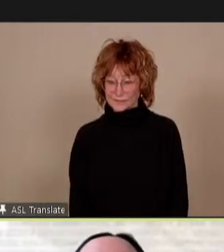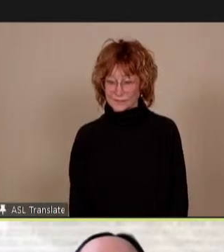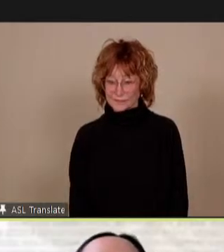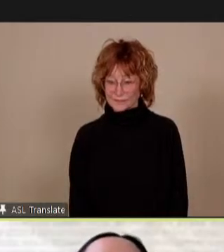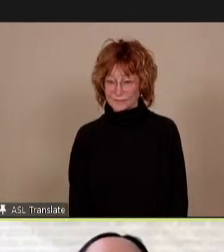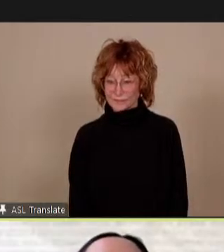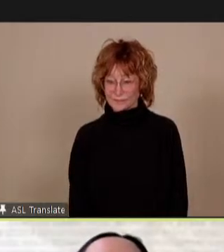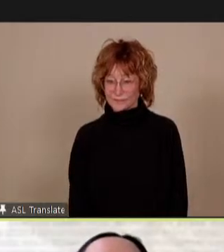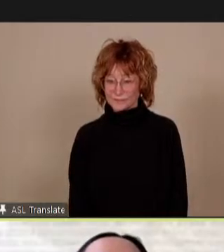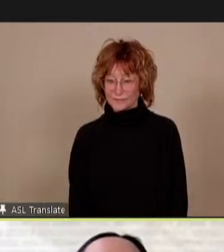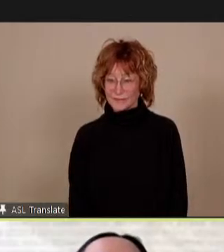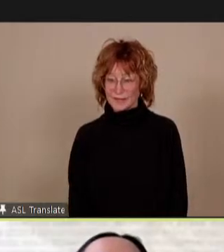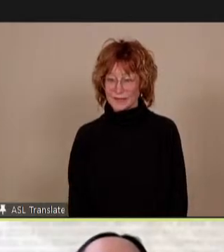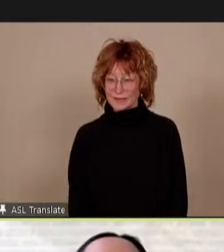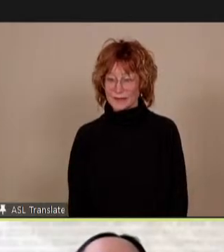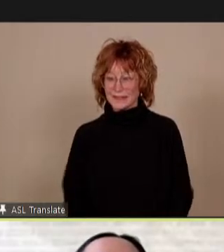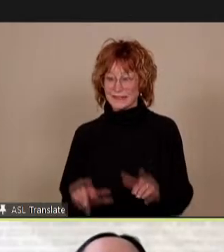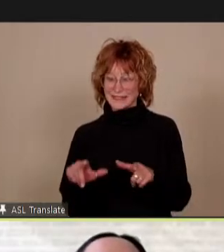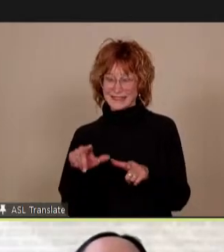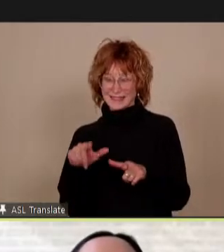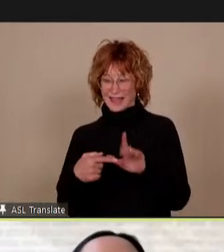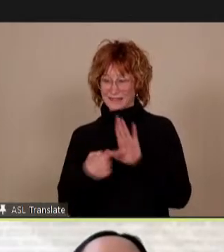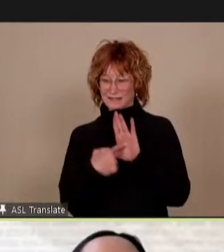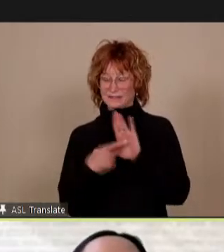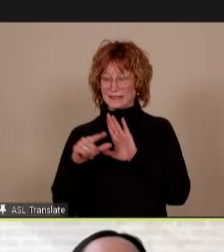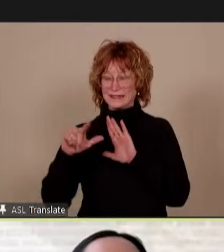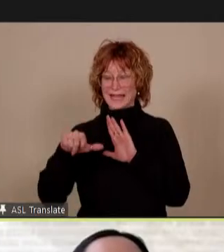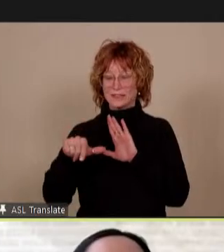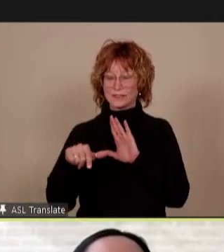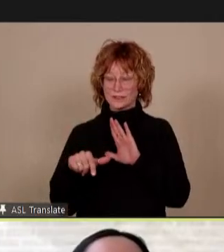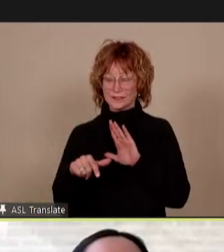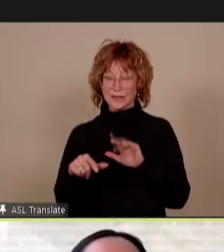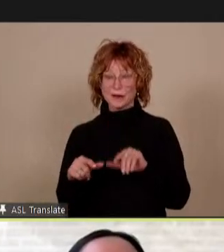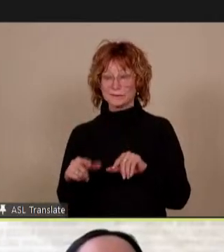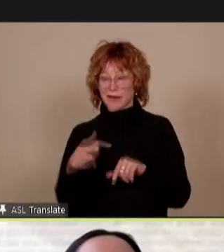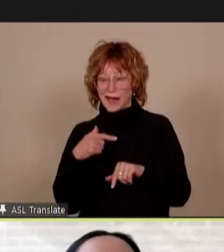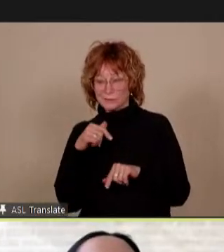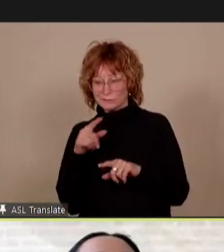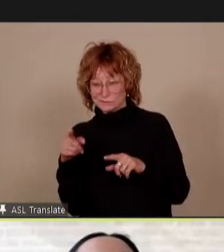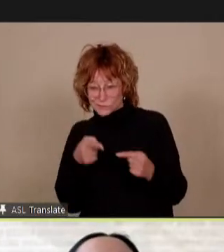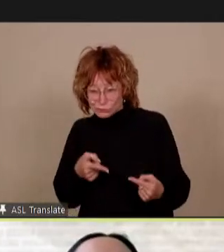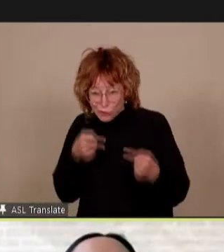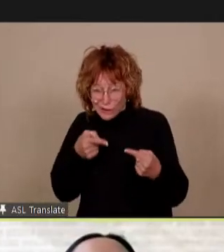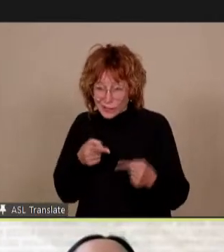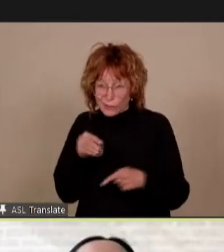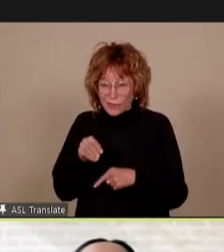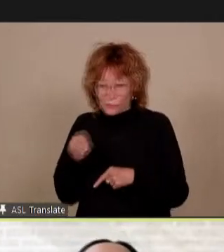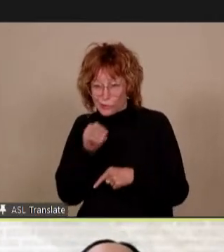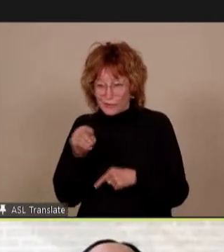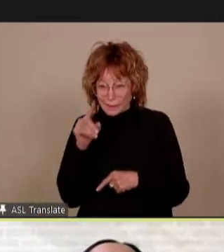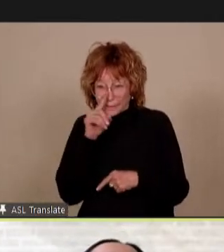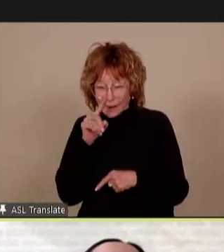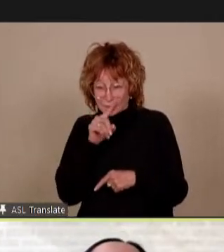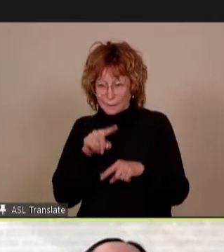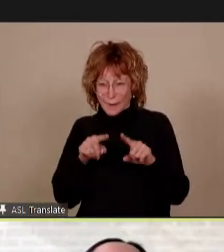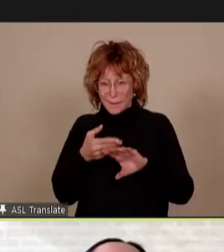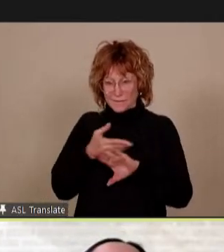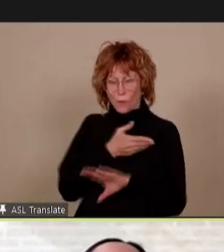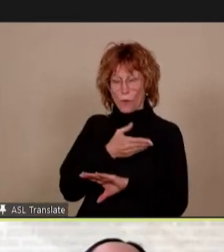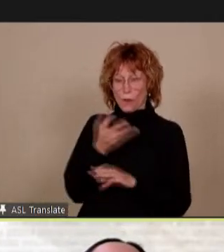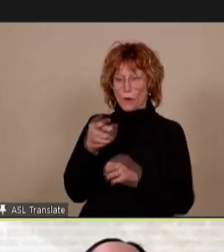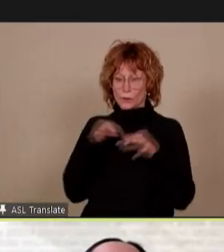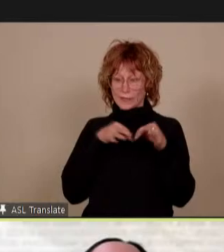I'll do that a little bit later once I can navigate my mouse a little better. But before I do that, I will